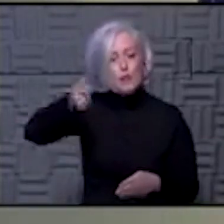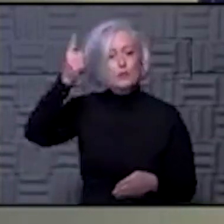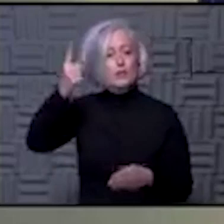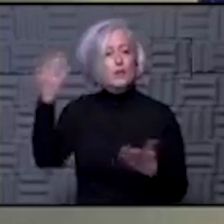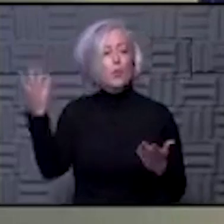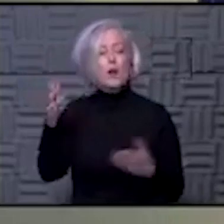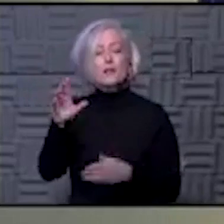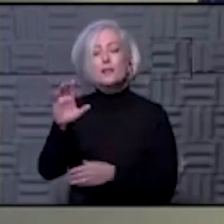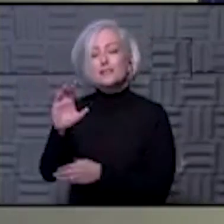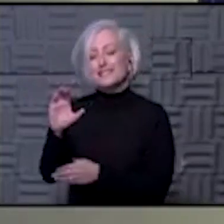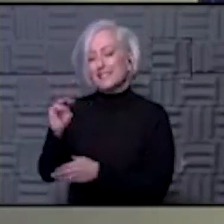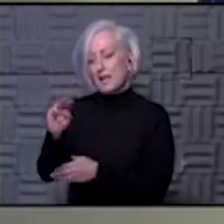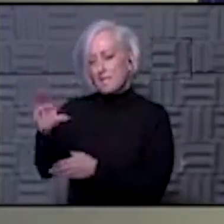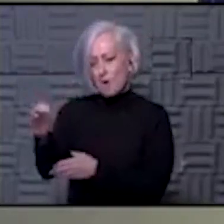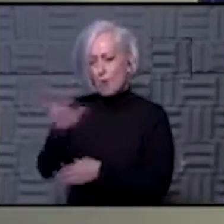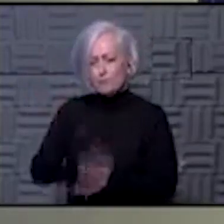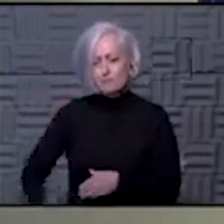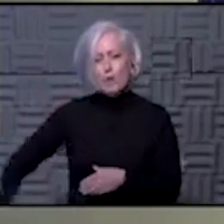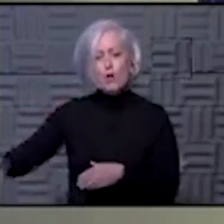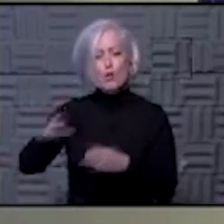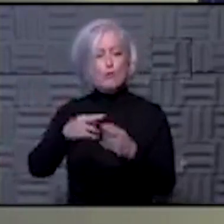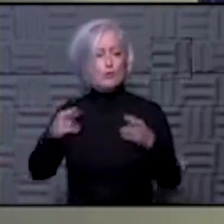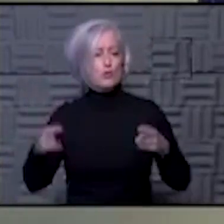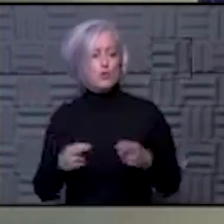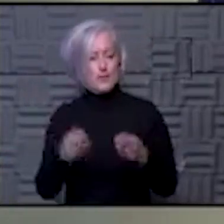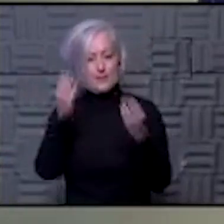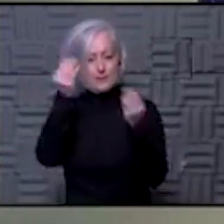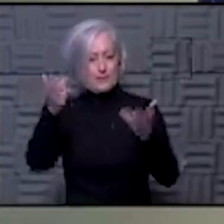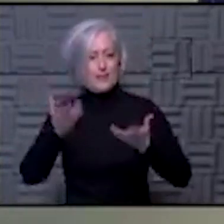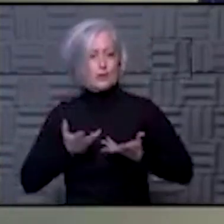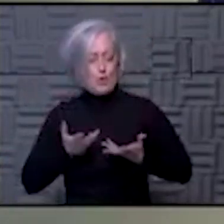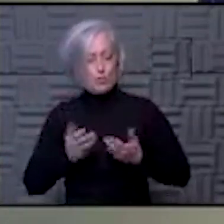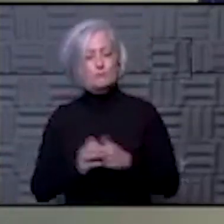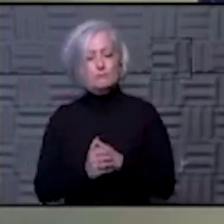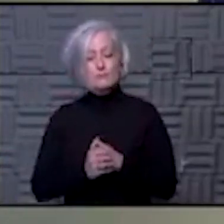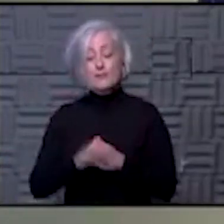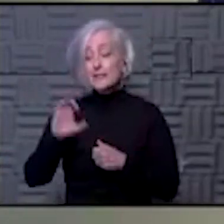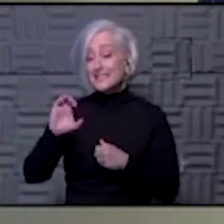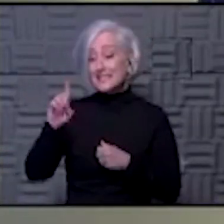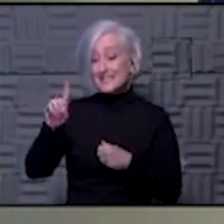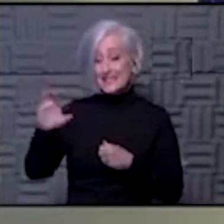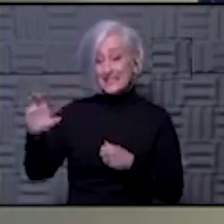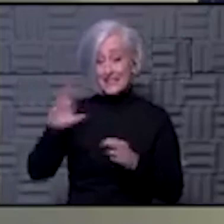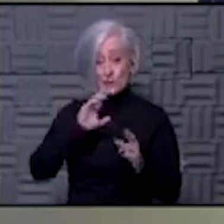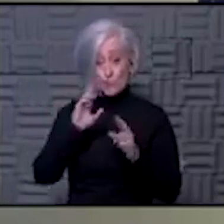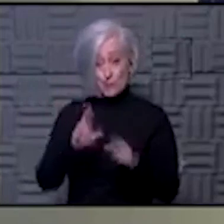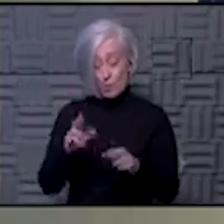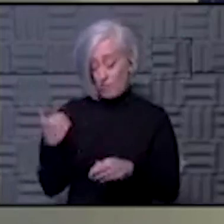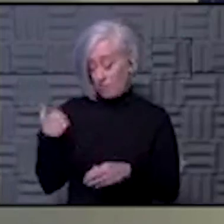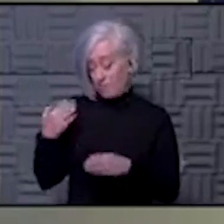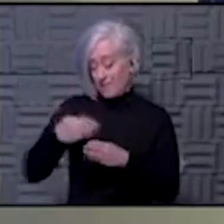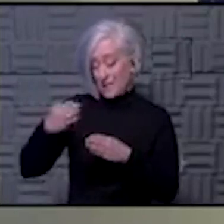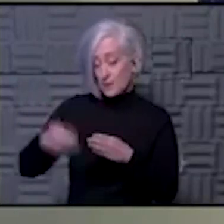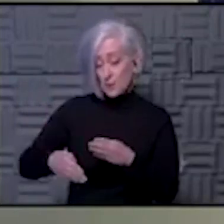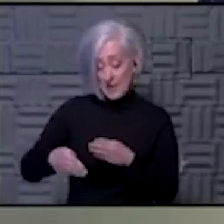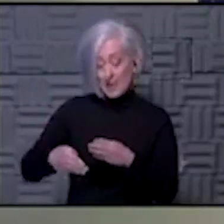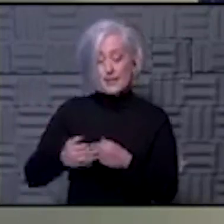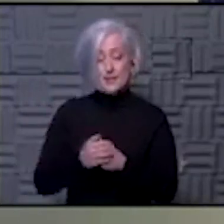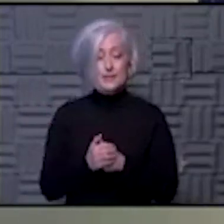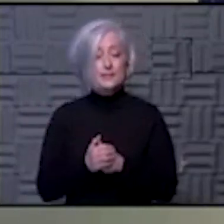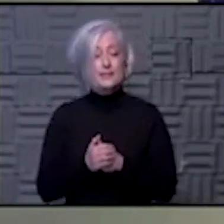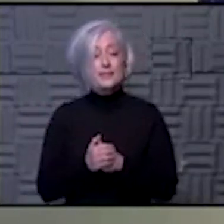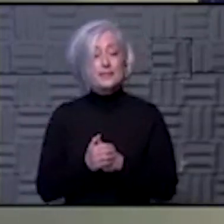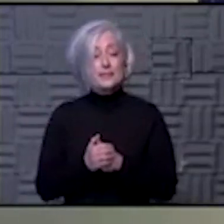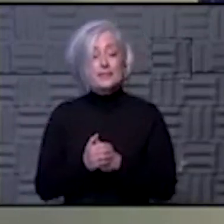across the region are telling us. It was what CDC reported this past weekend, I think, that